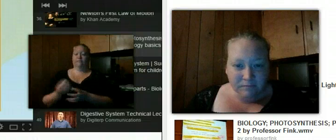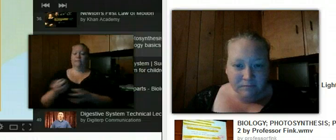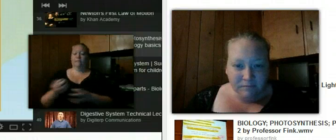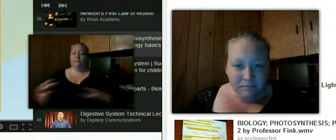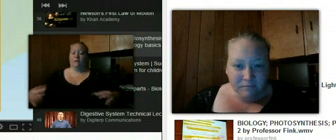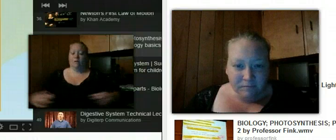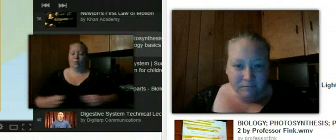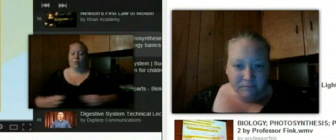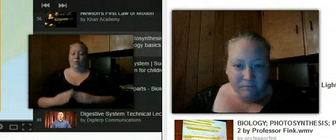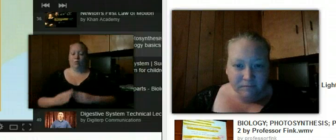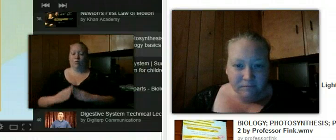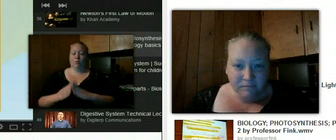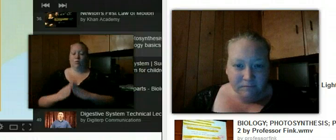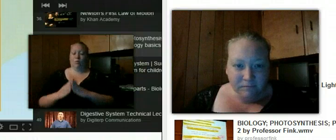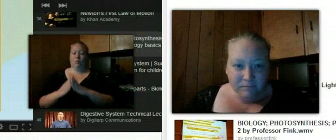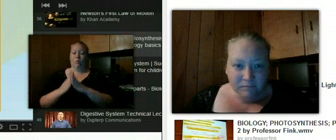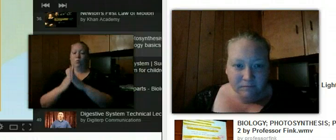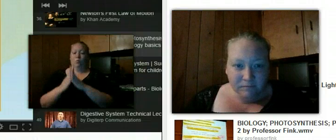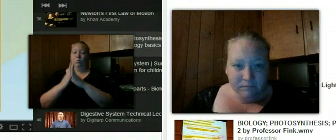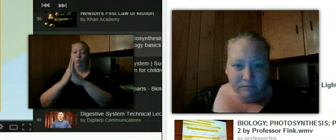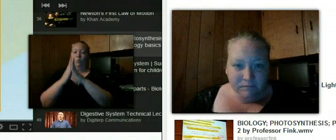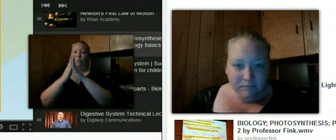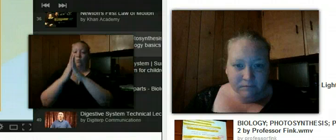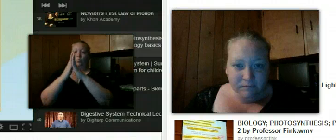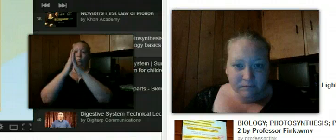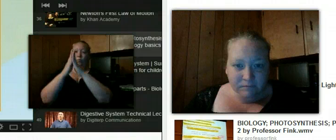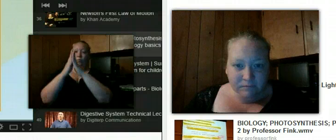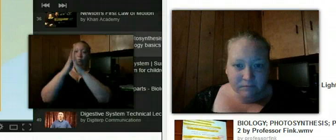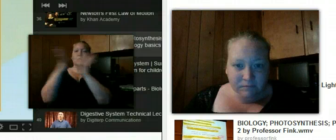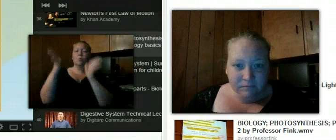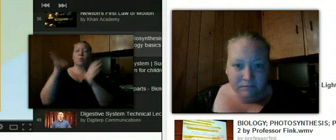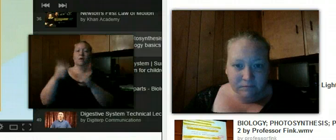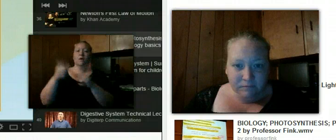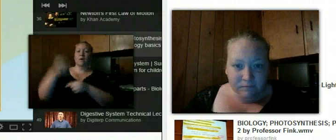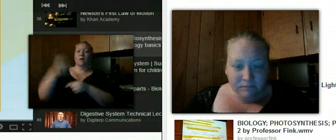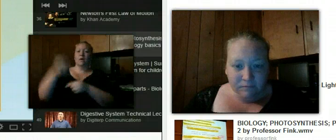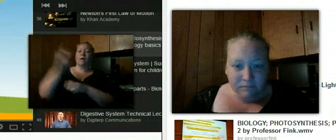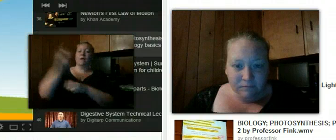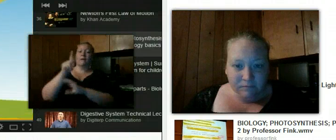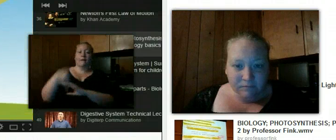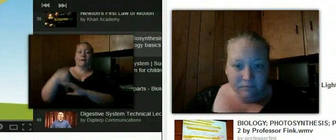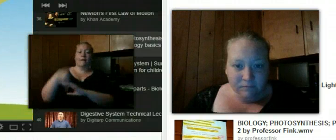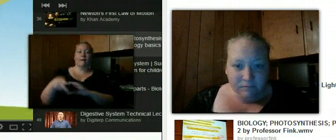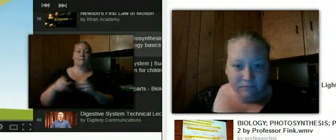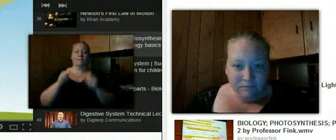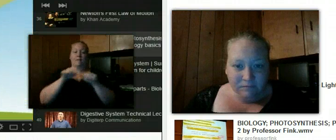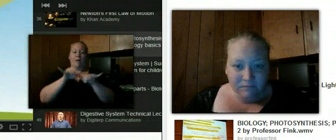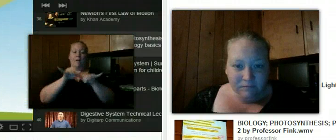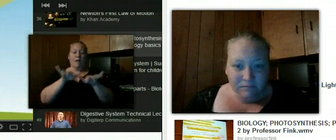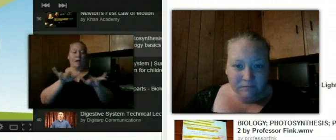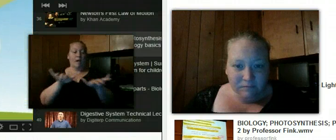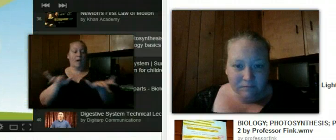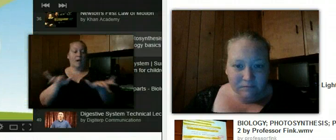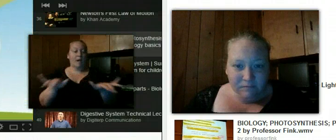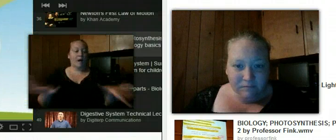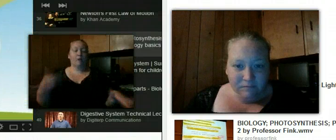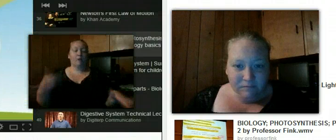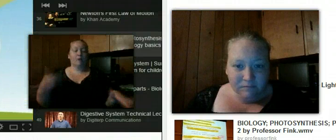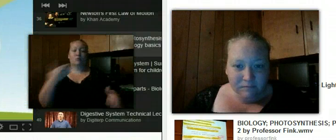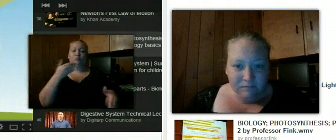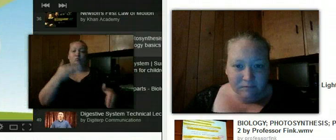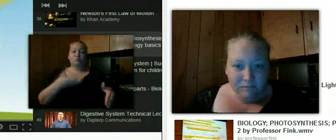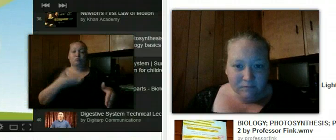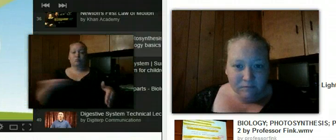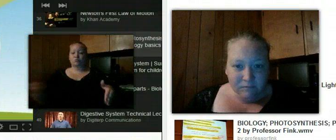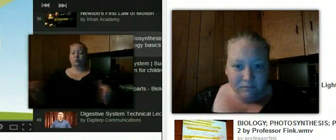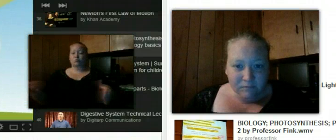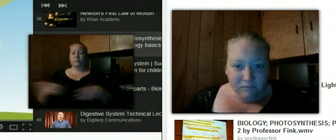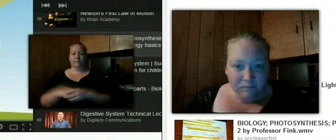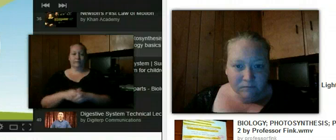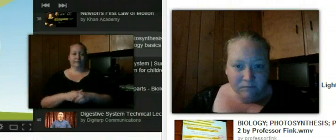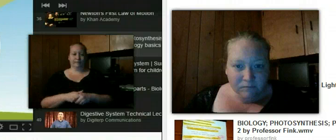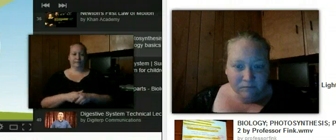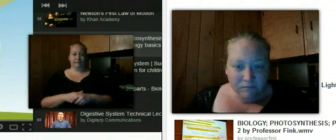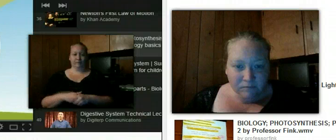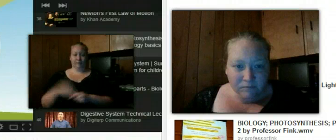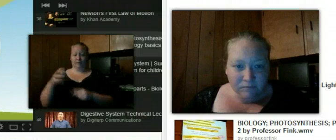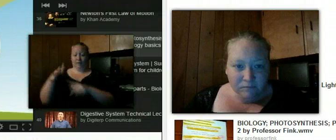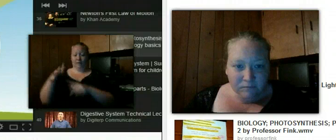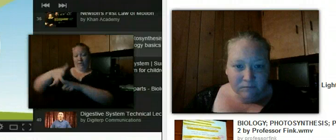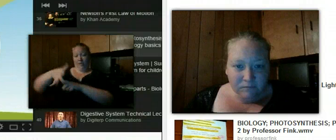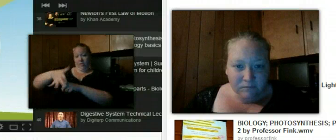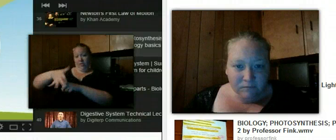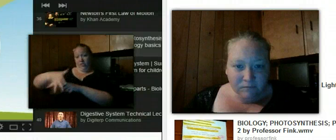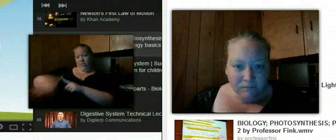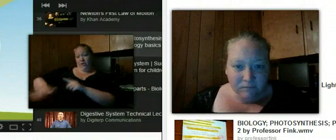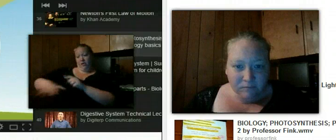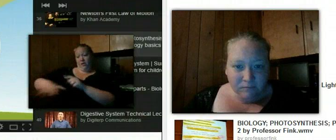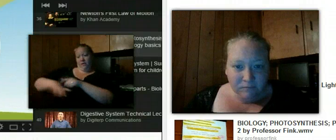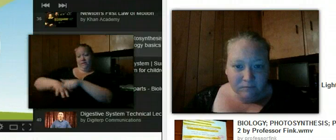an important means of transportation of water and nutrients. Leaves on the plant have pores, very similar to the pores